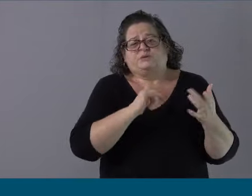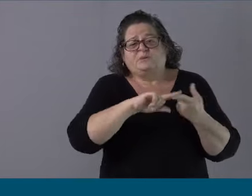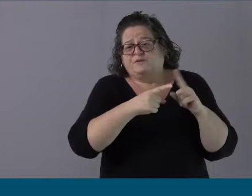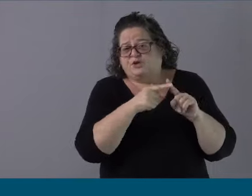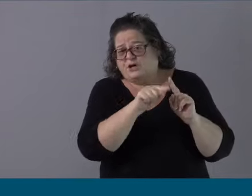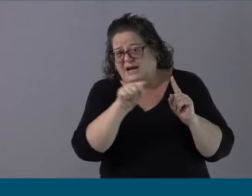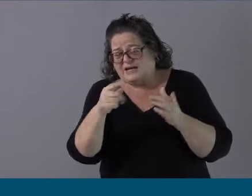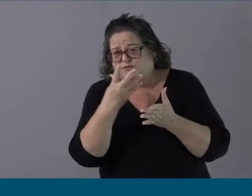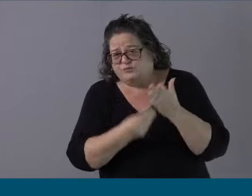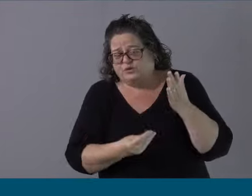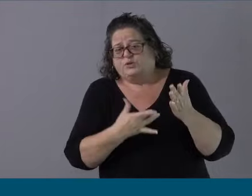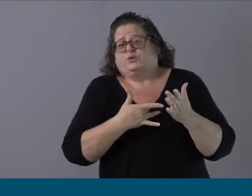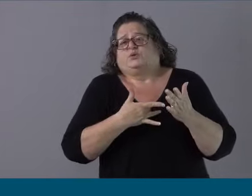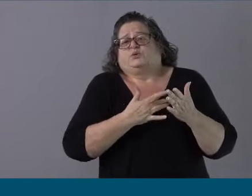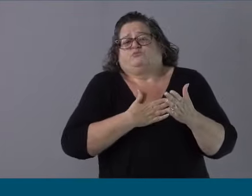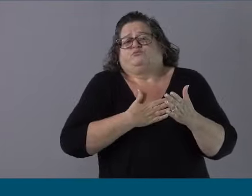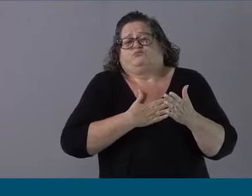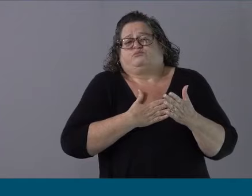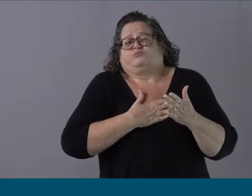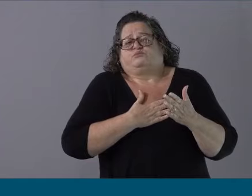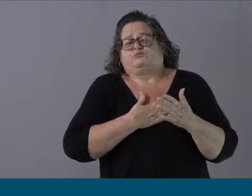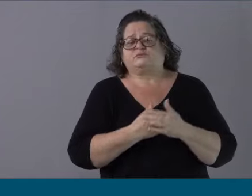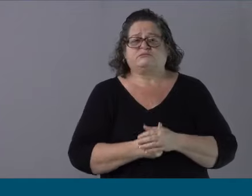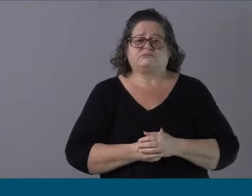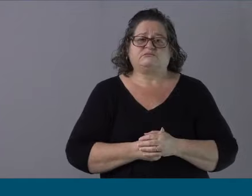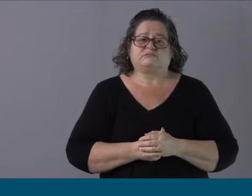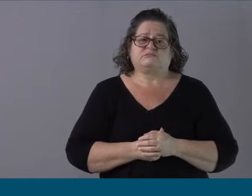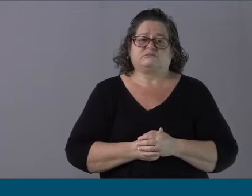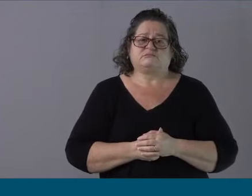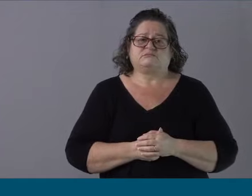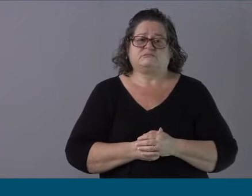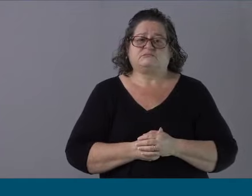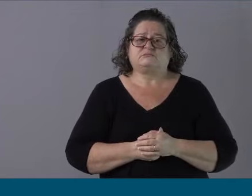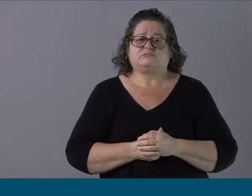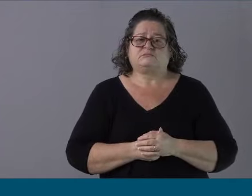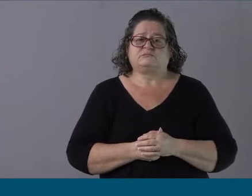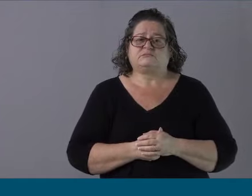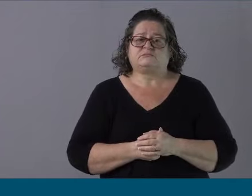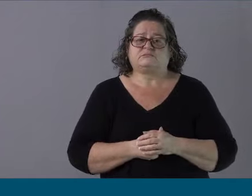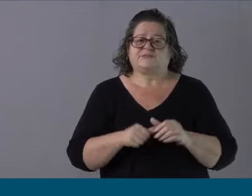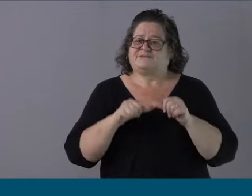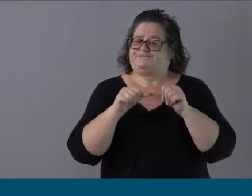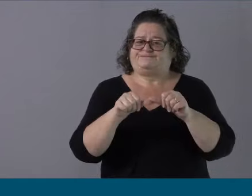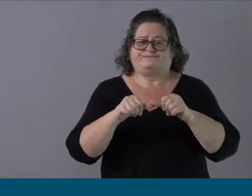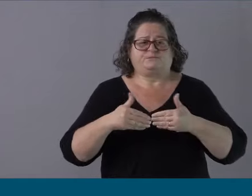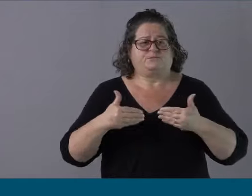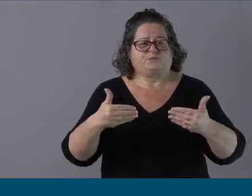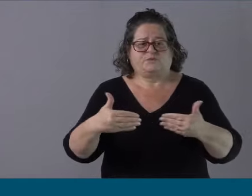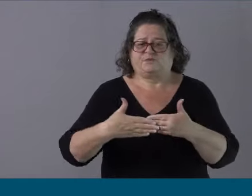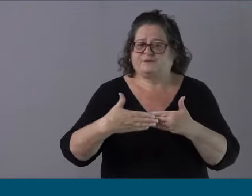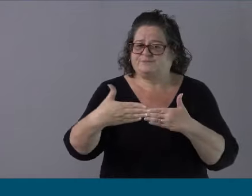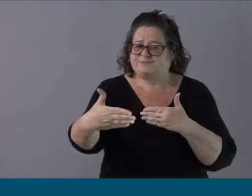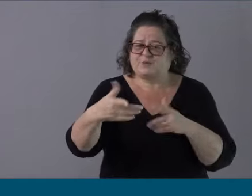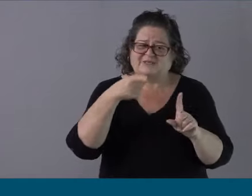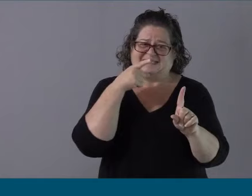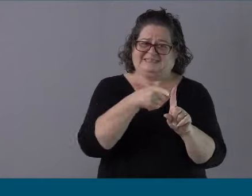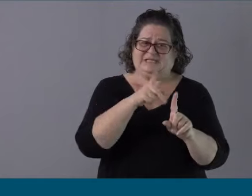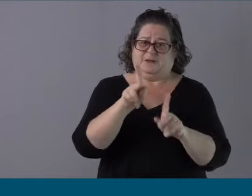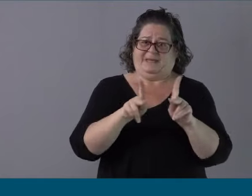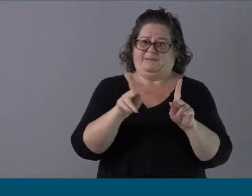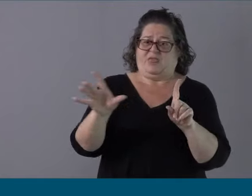families, and the actions that we'll want to take going forward will be to minimize virus contraction,